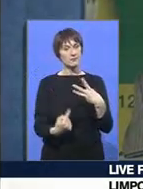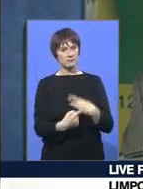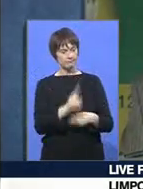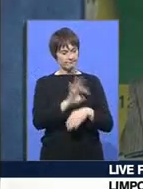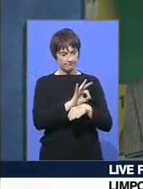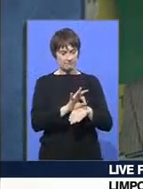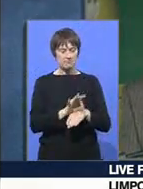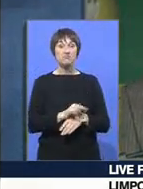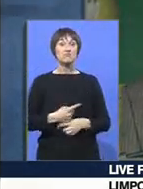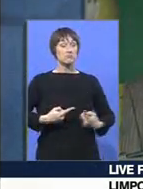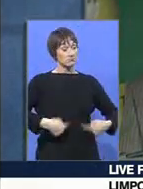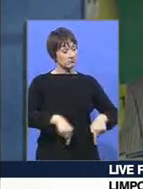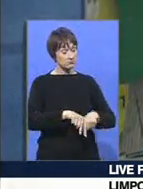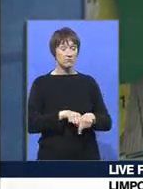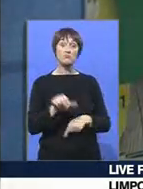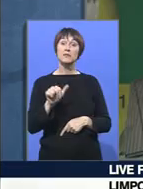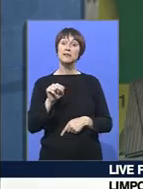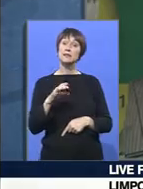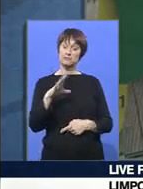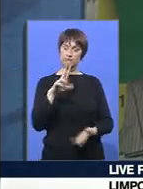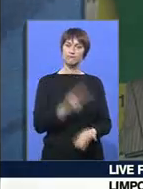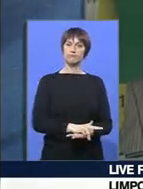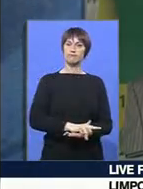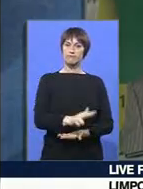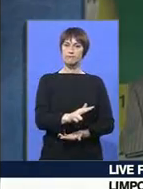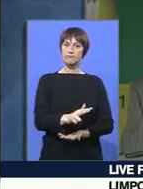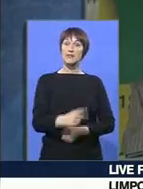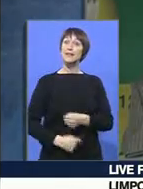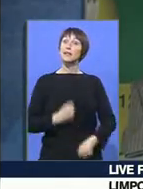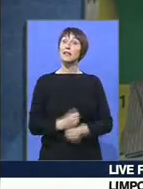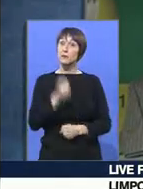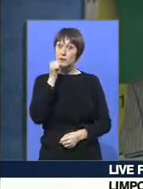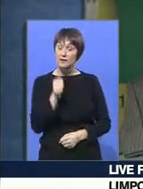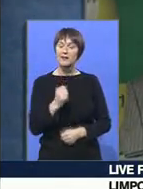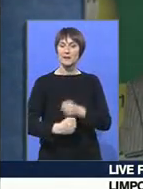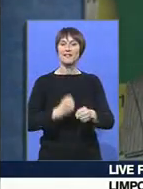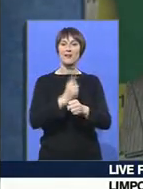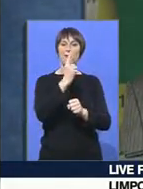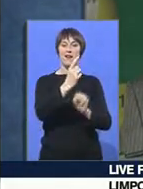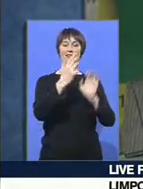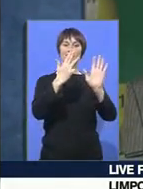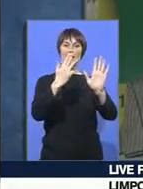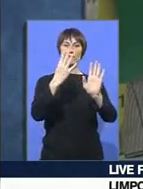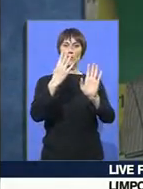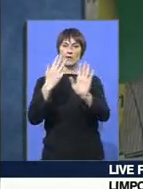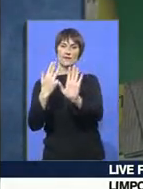It was adopted by the ANC in 1949.